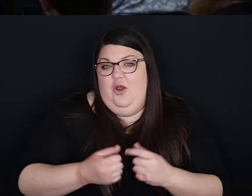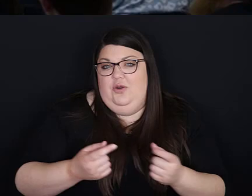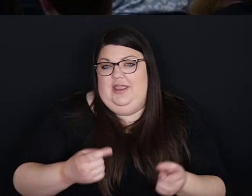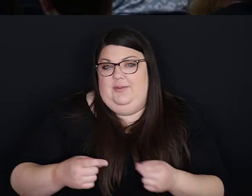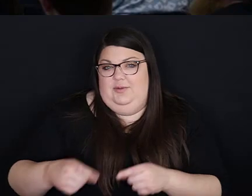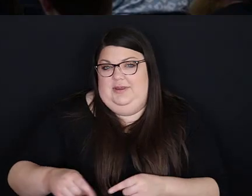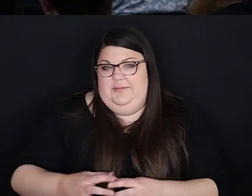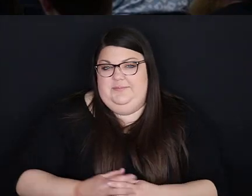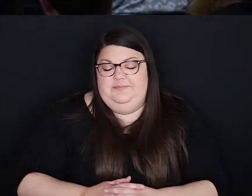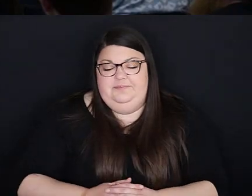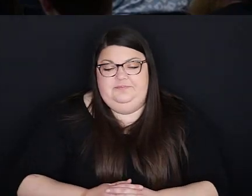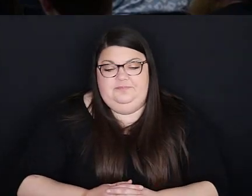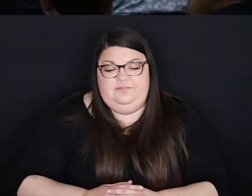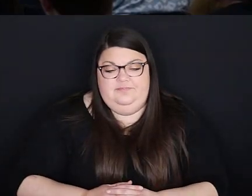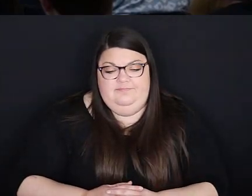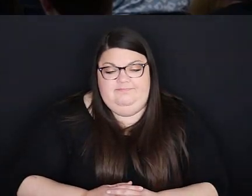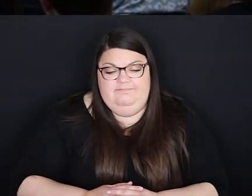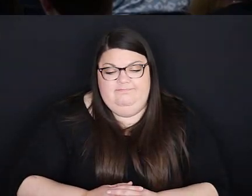to be.